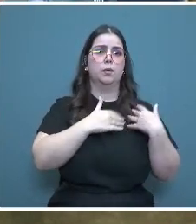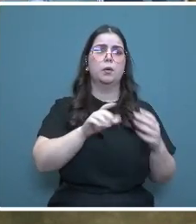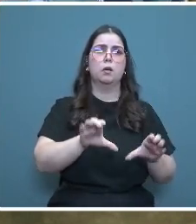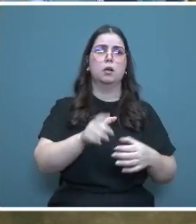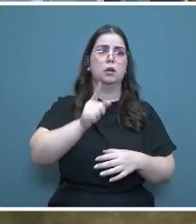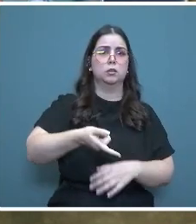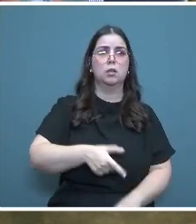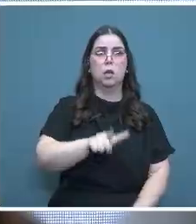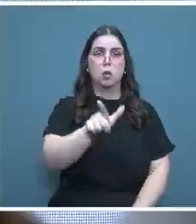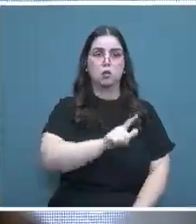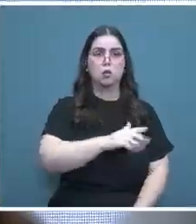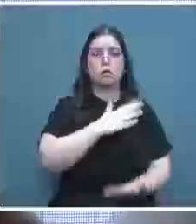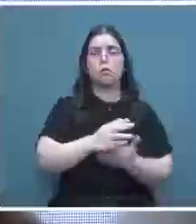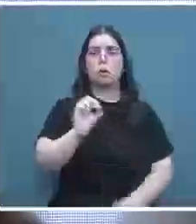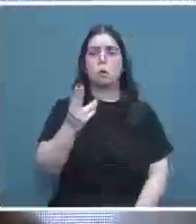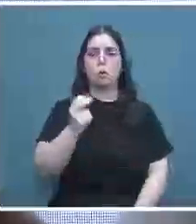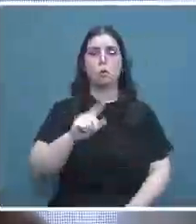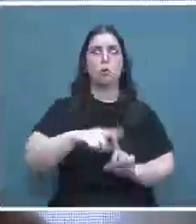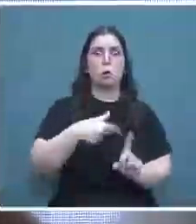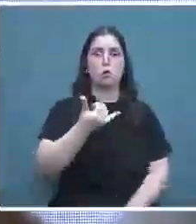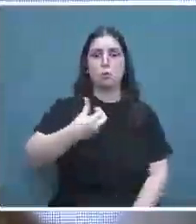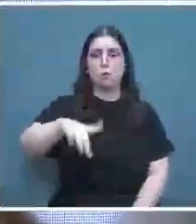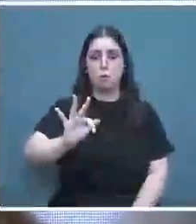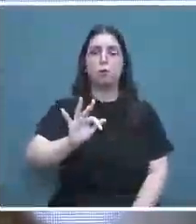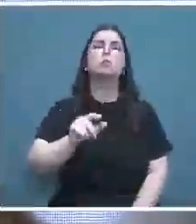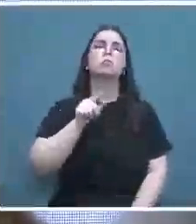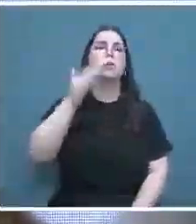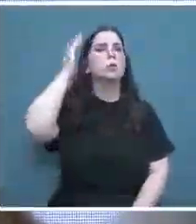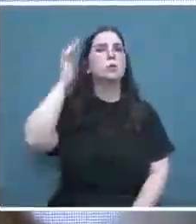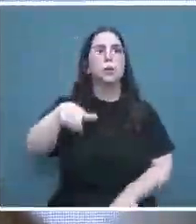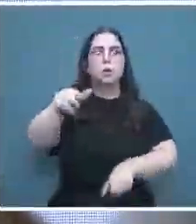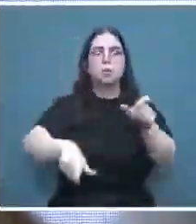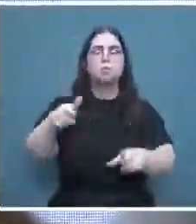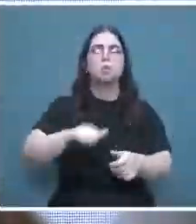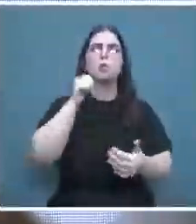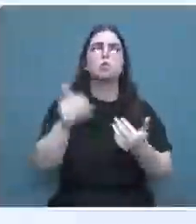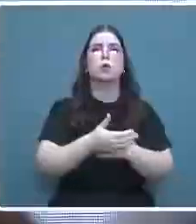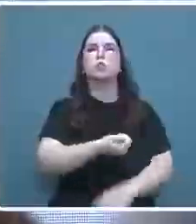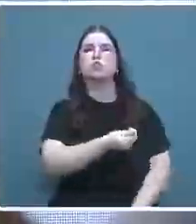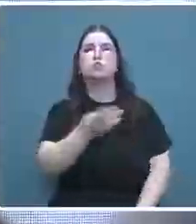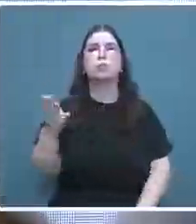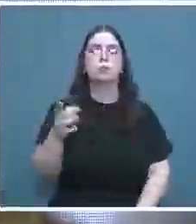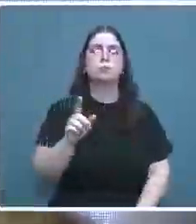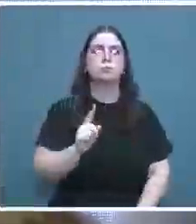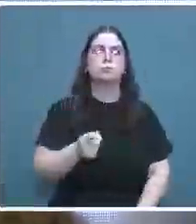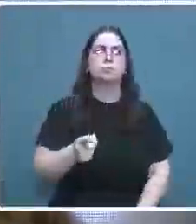from July to October of this year, the number of civilian casualties